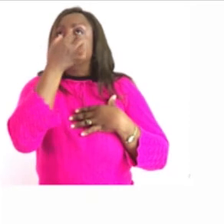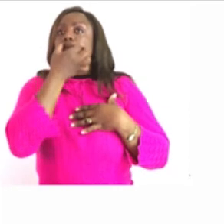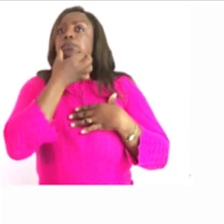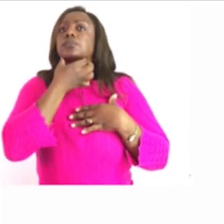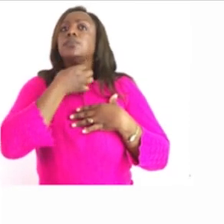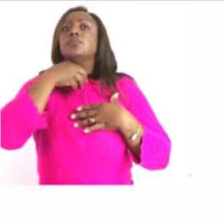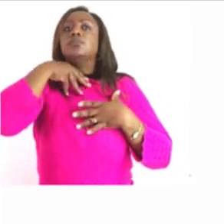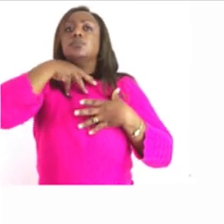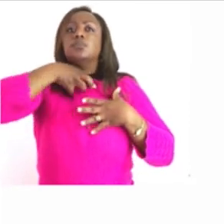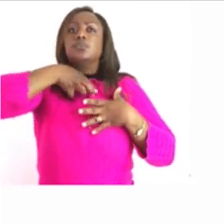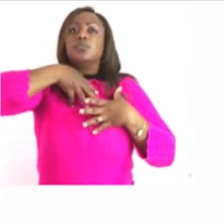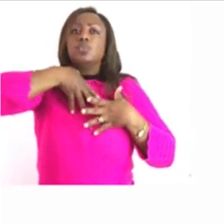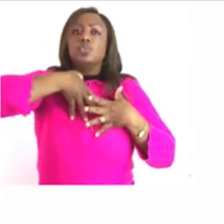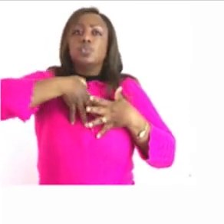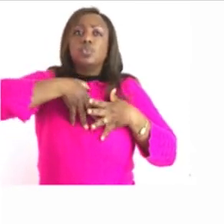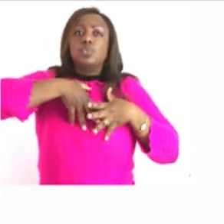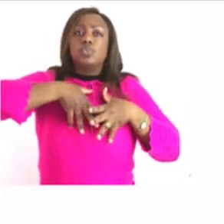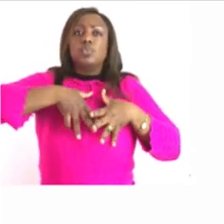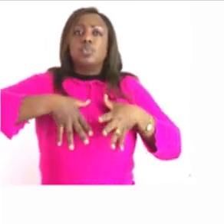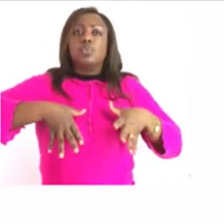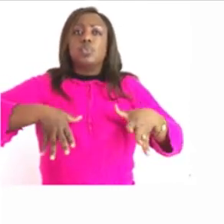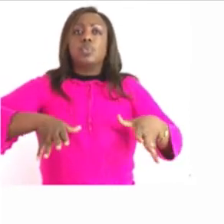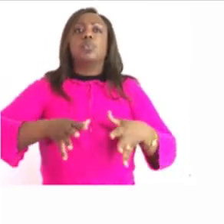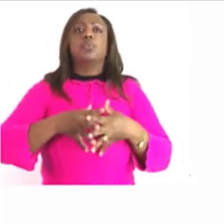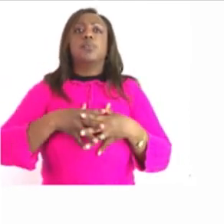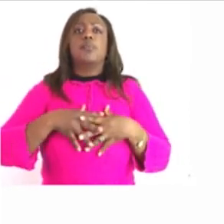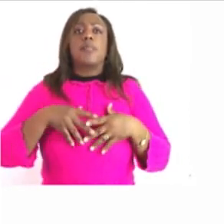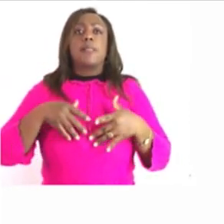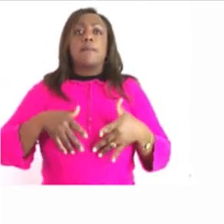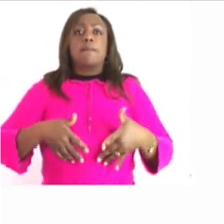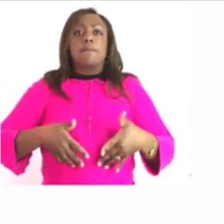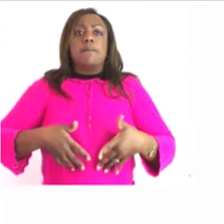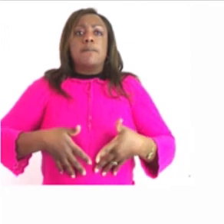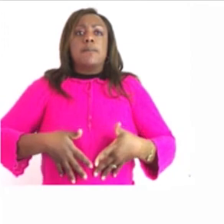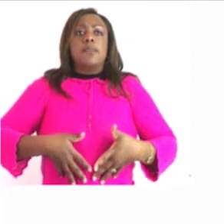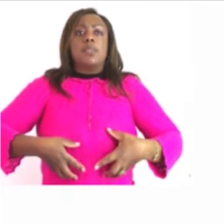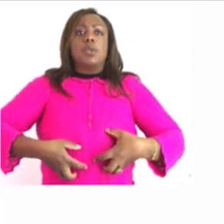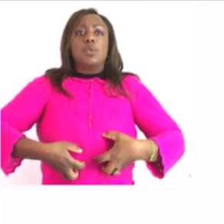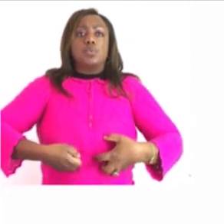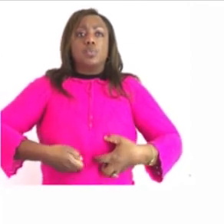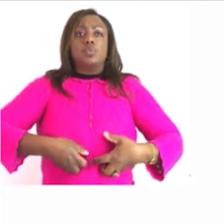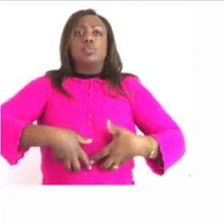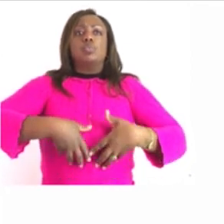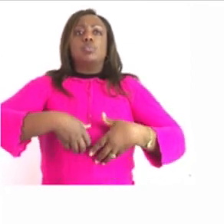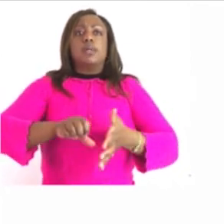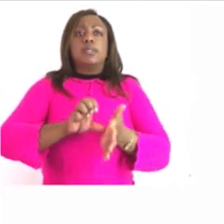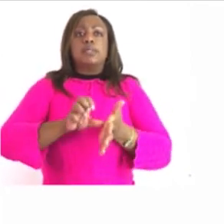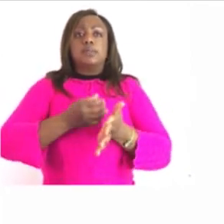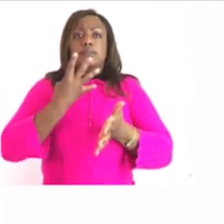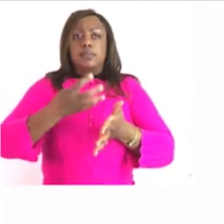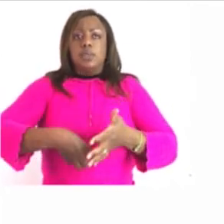and have enough air. But when it's forming a V facing down, it forces the air in